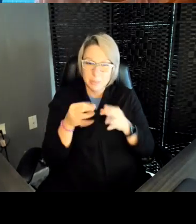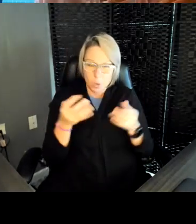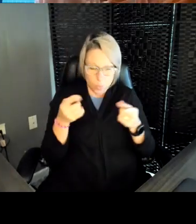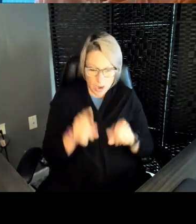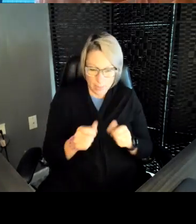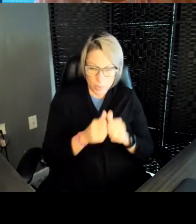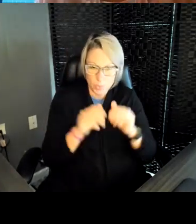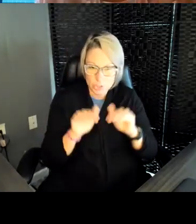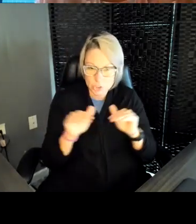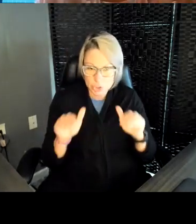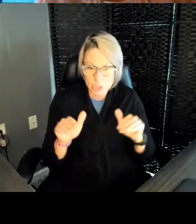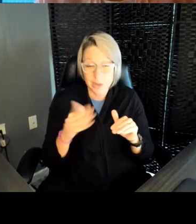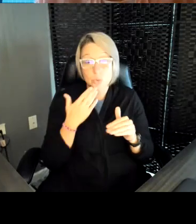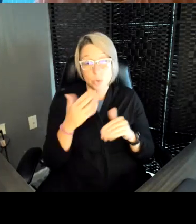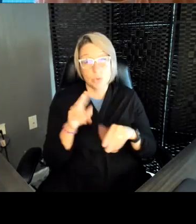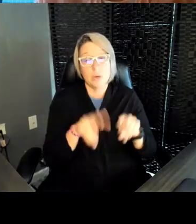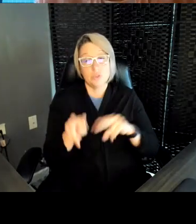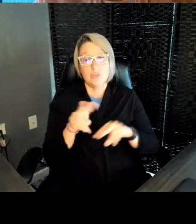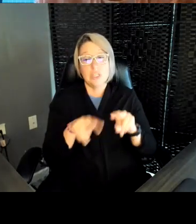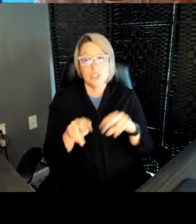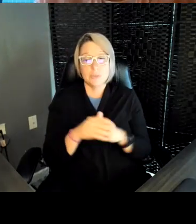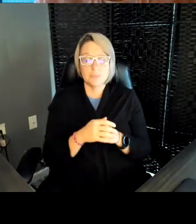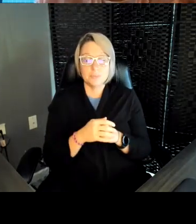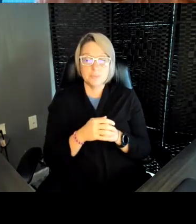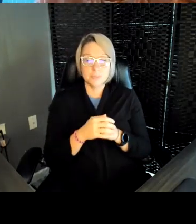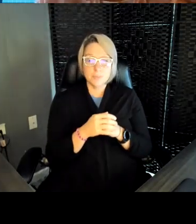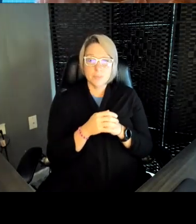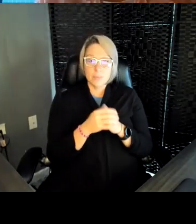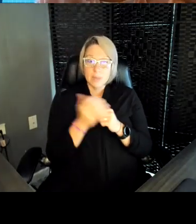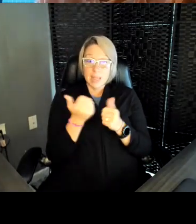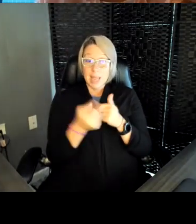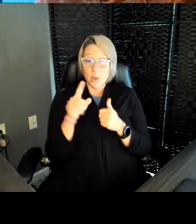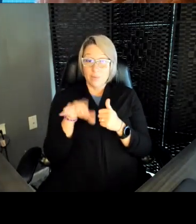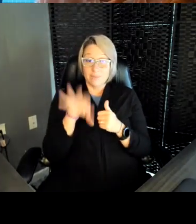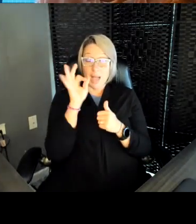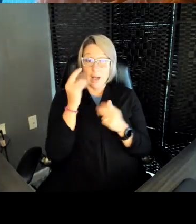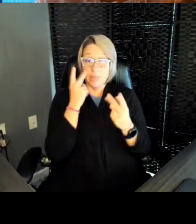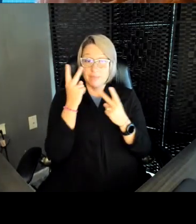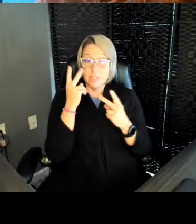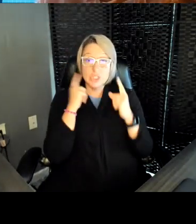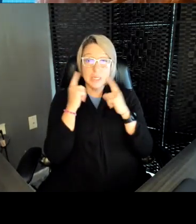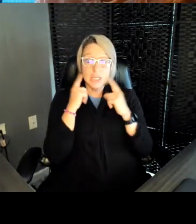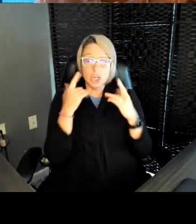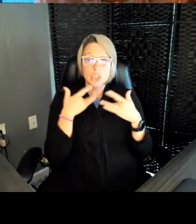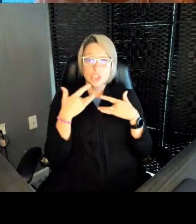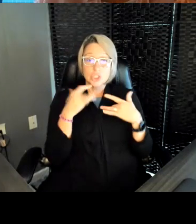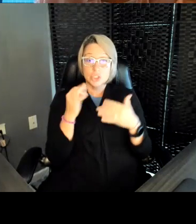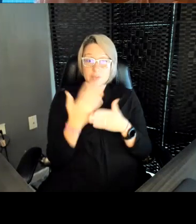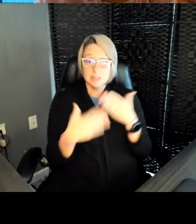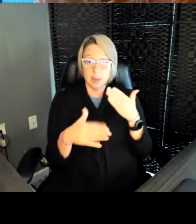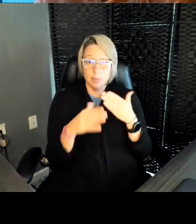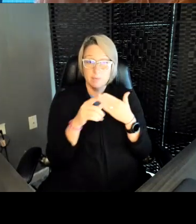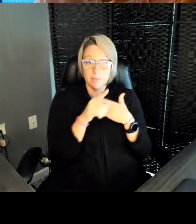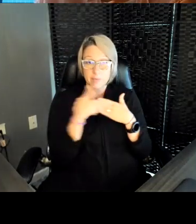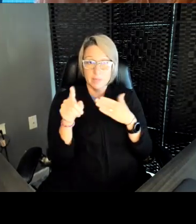So really good observations. So has anybody found the vision and hearing concerns of some of the conditions? Do we see anything